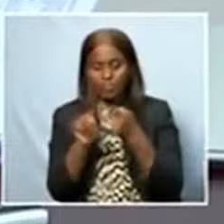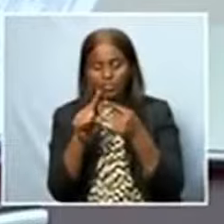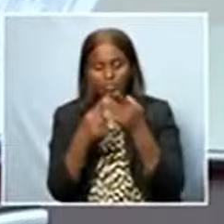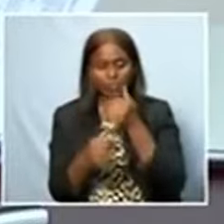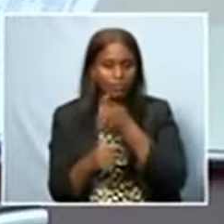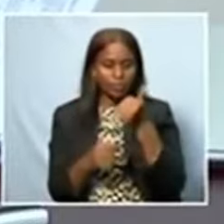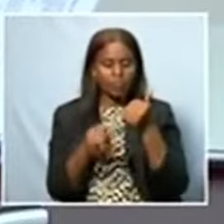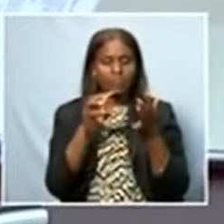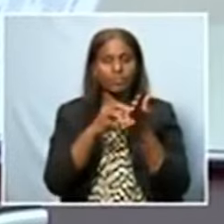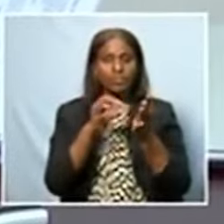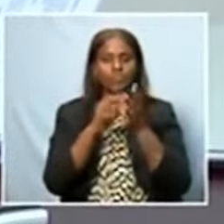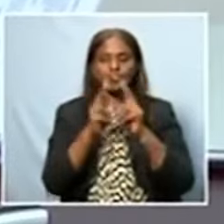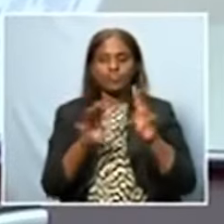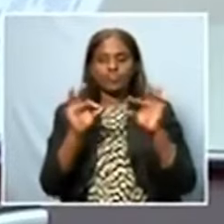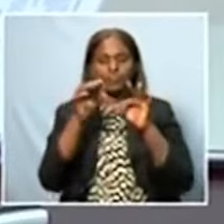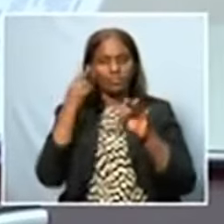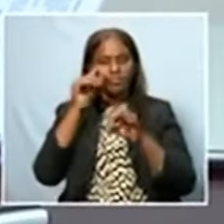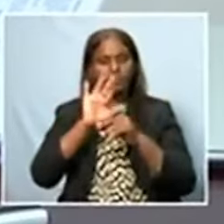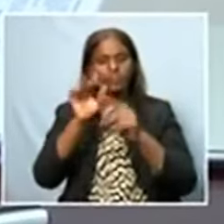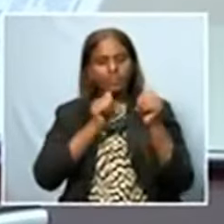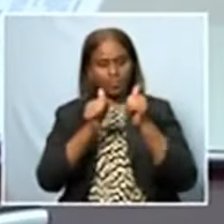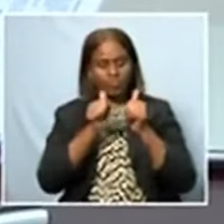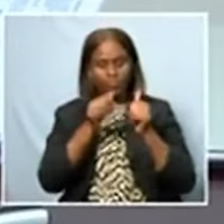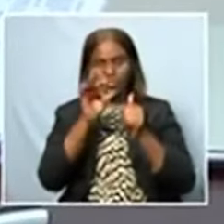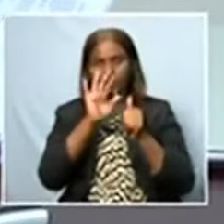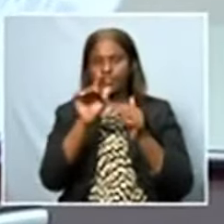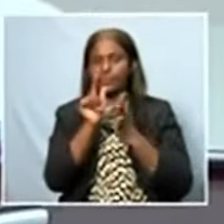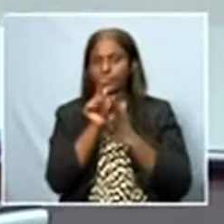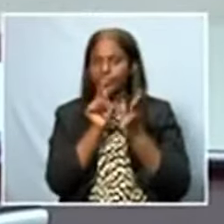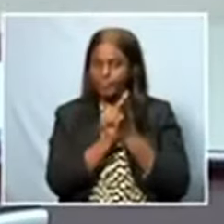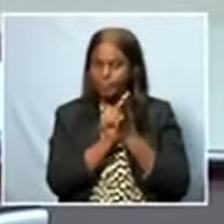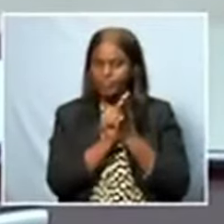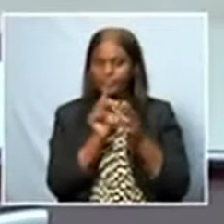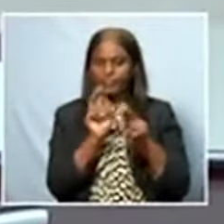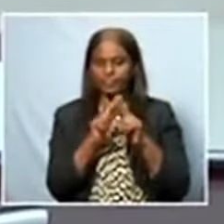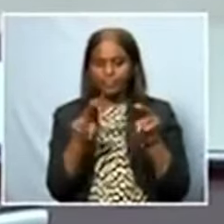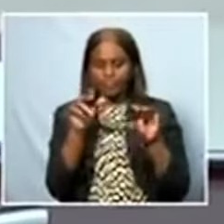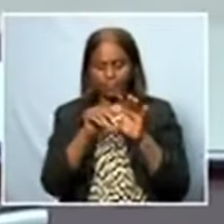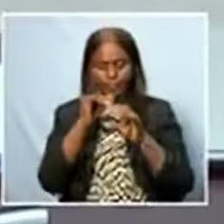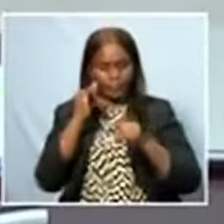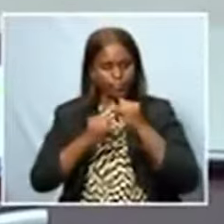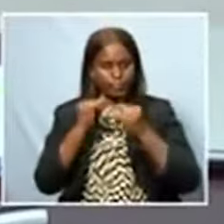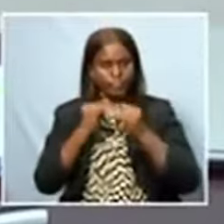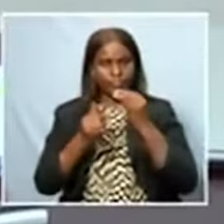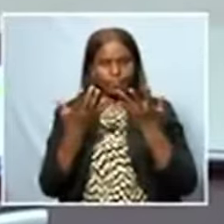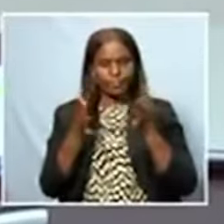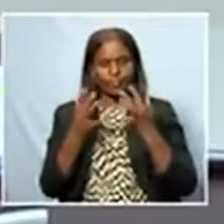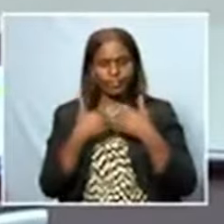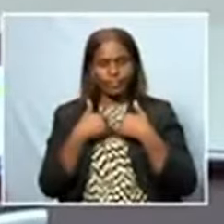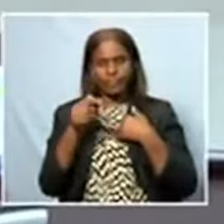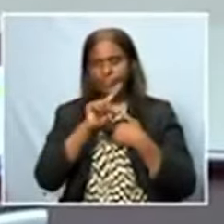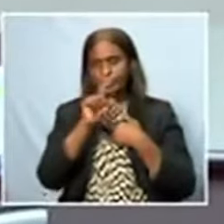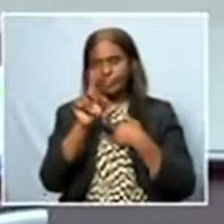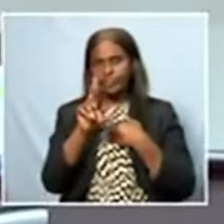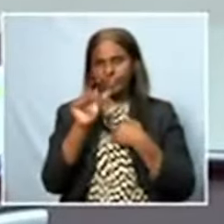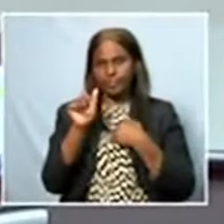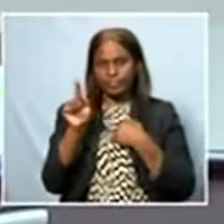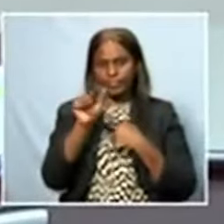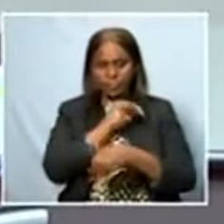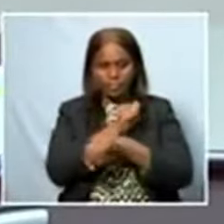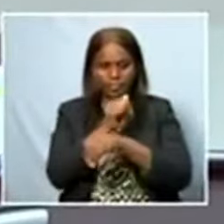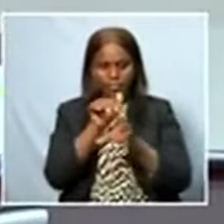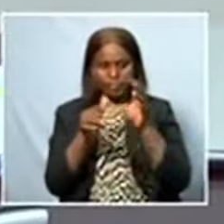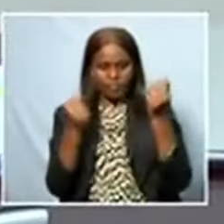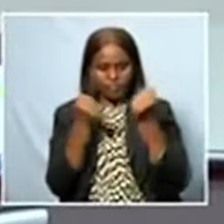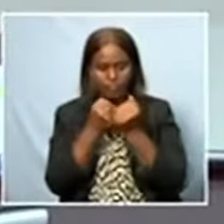other matters necessary for the administration of the Act. Chair, in conclusion, the Zambia Revenue Authority is in support